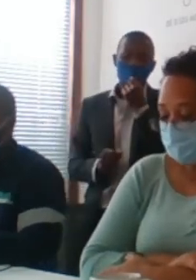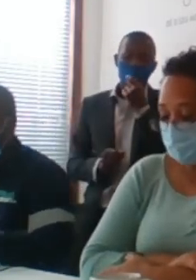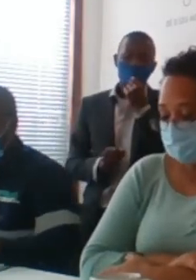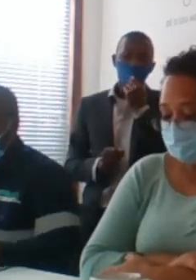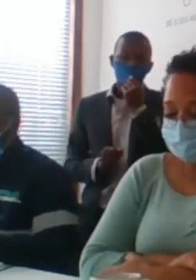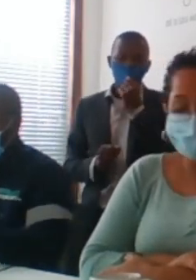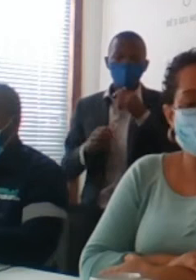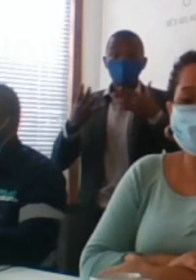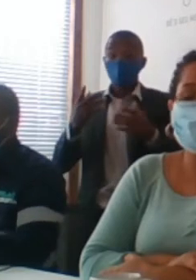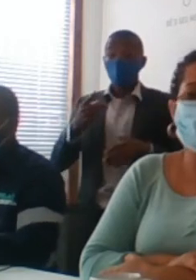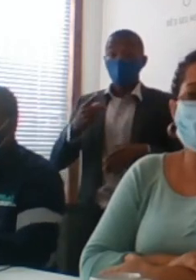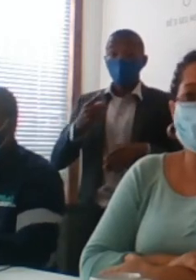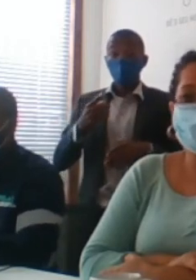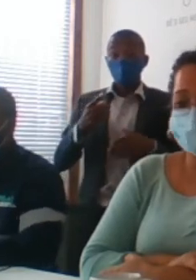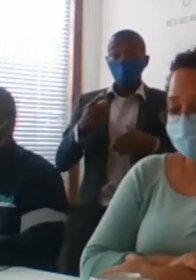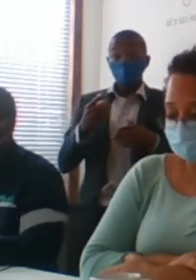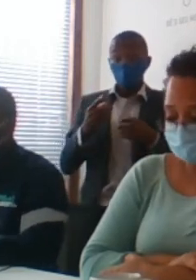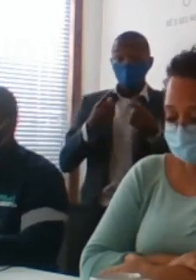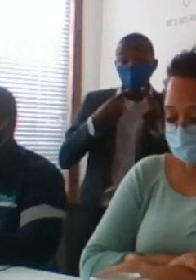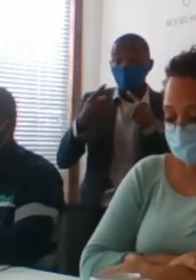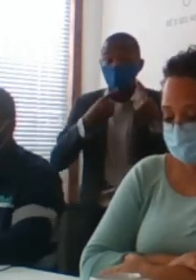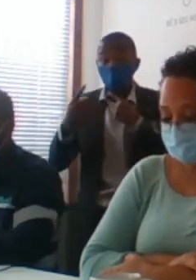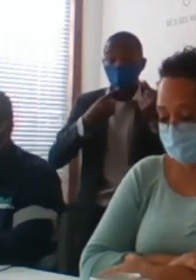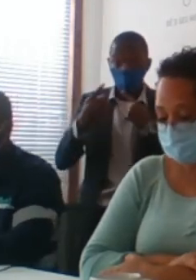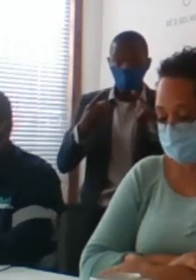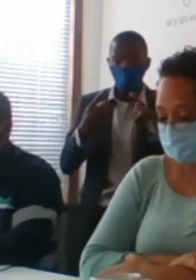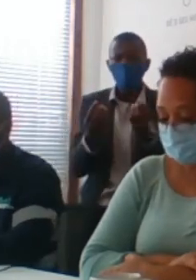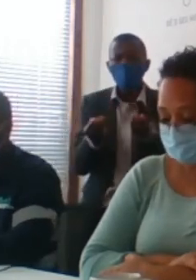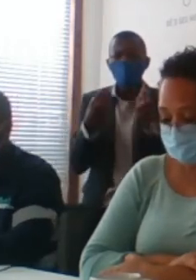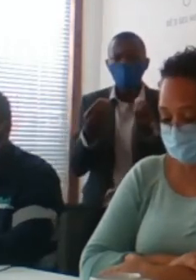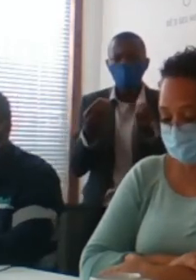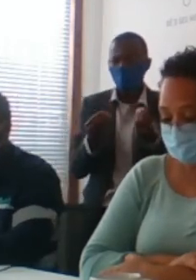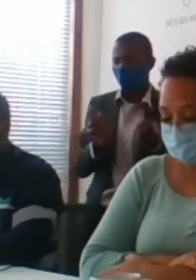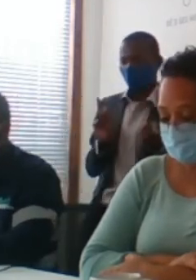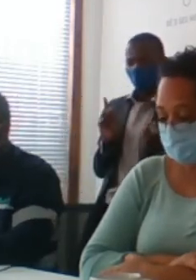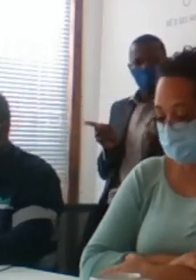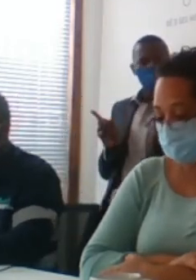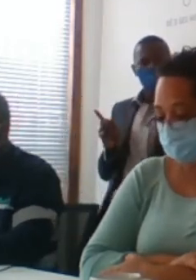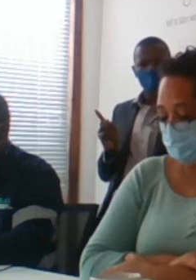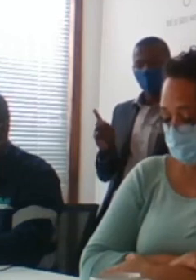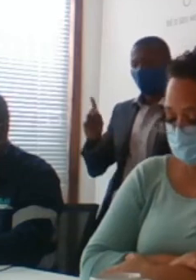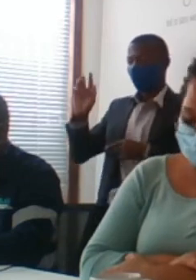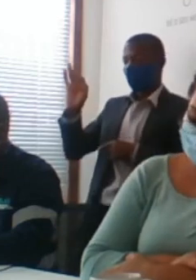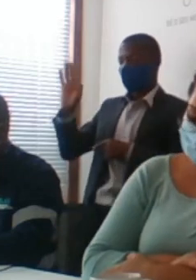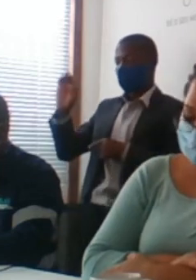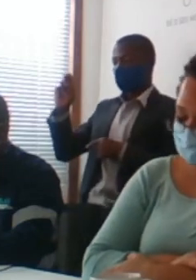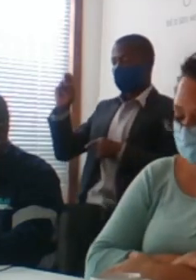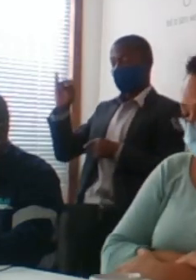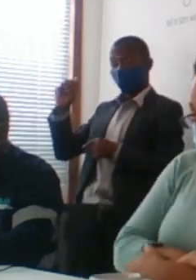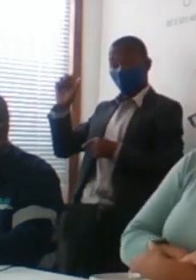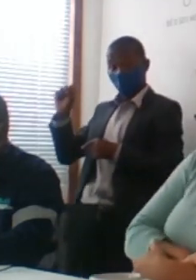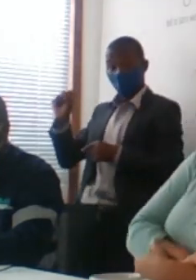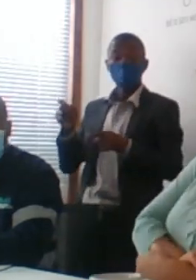To support our debate here today, we have two amazing guests. I have Phineas Tonella, chemical